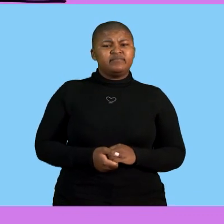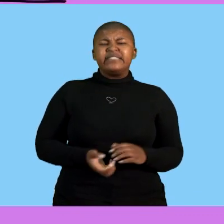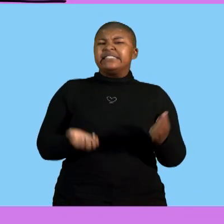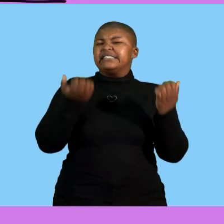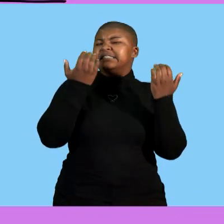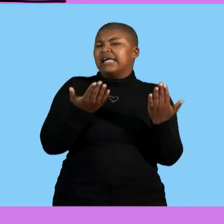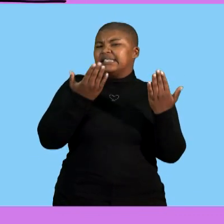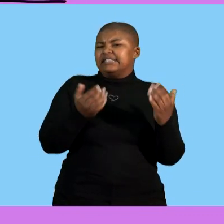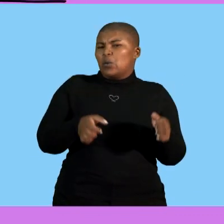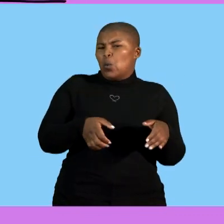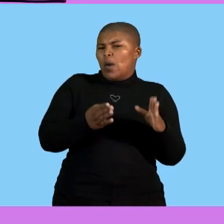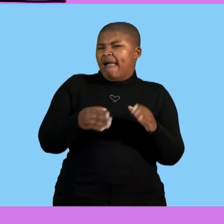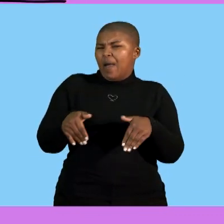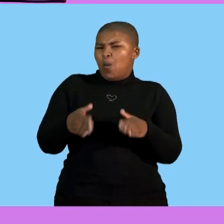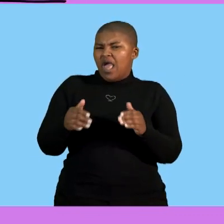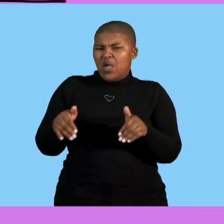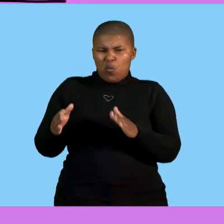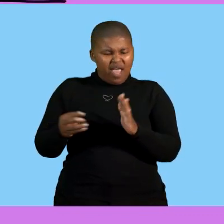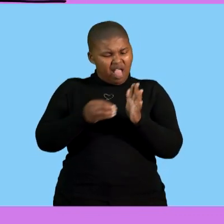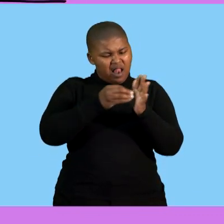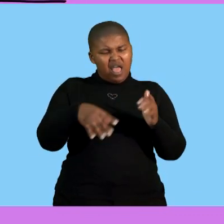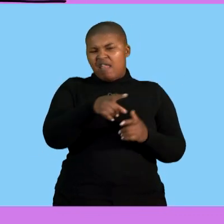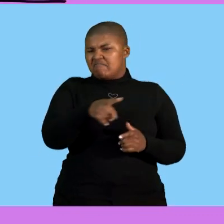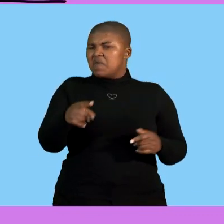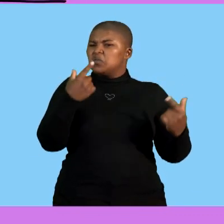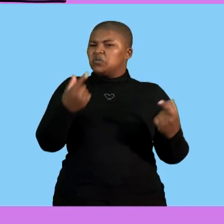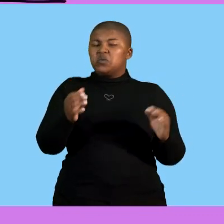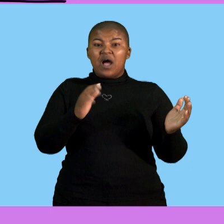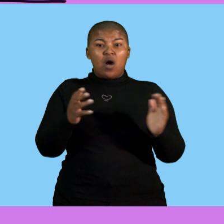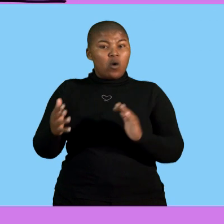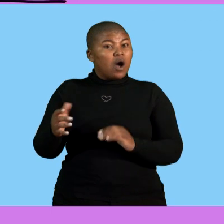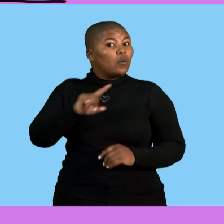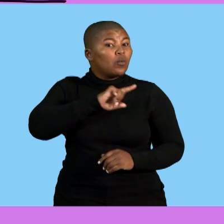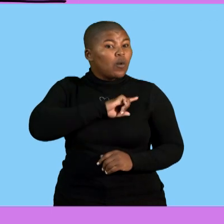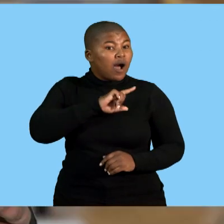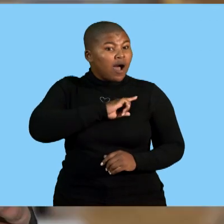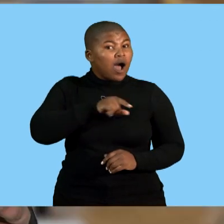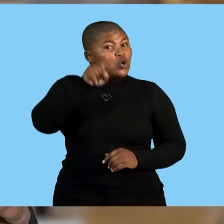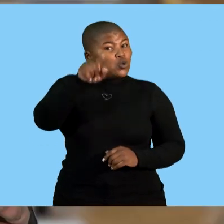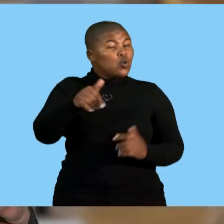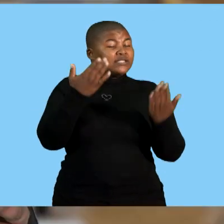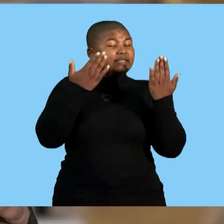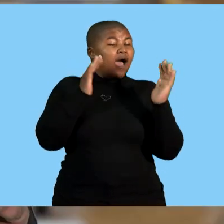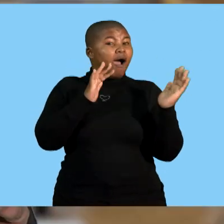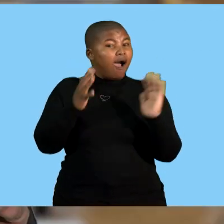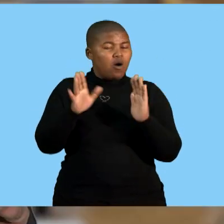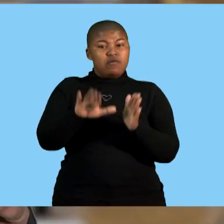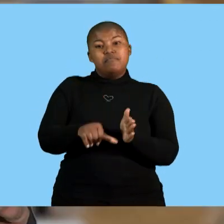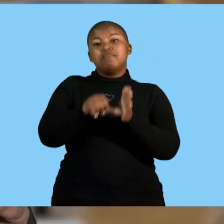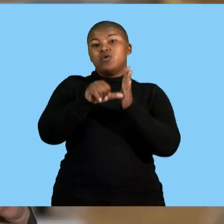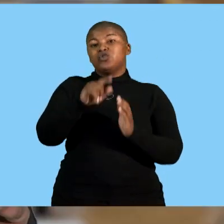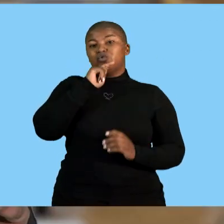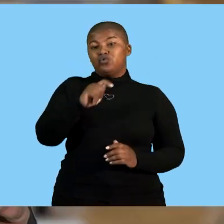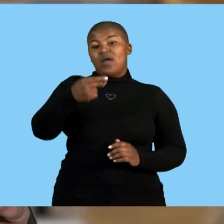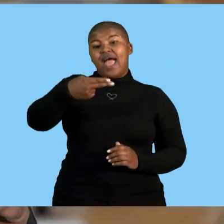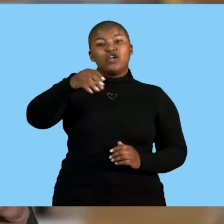study methods do learners use, because now how you study is also important. So now the head